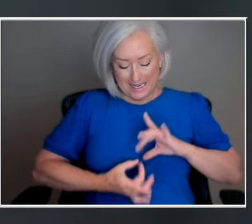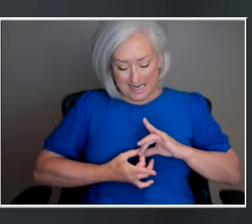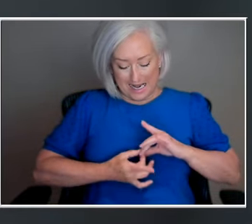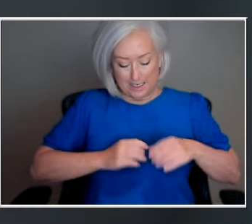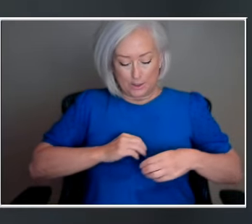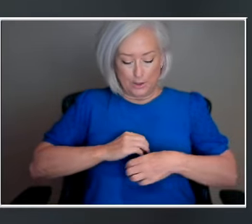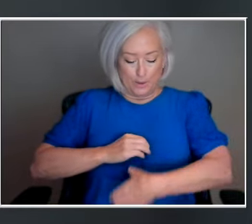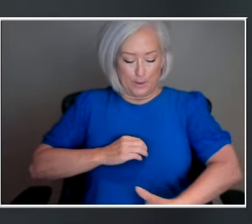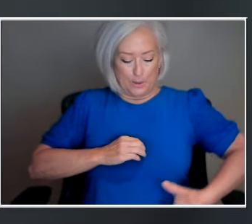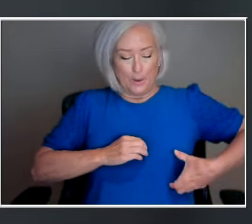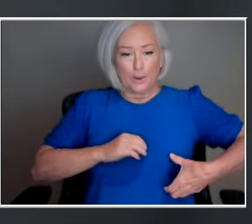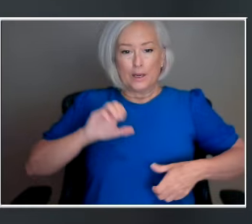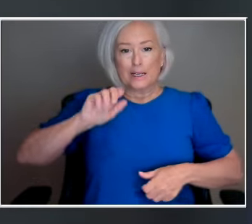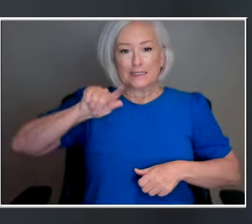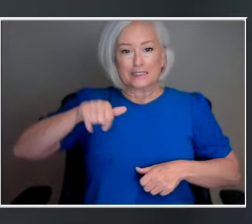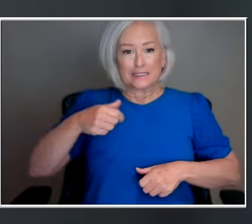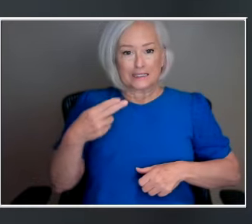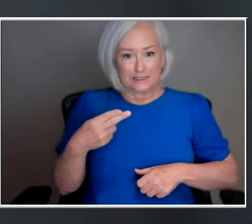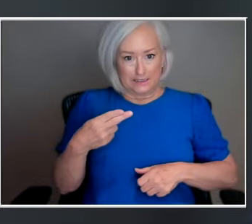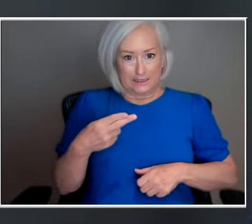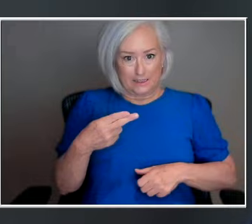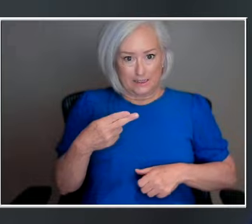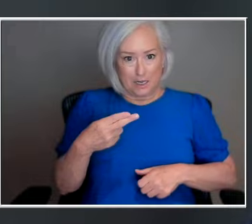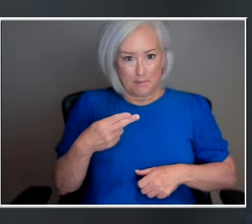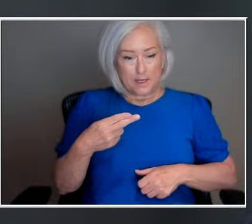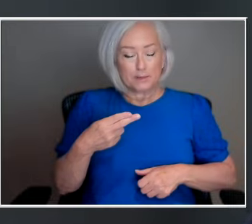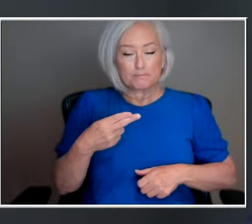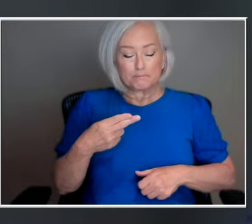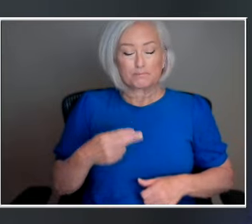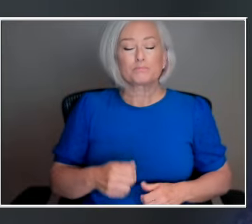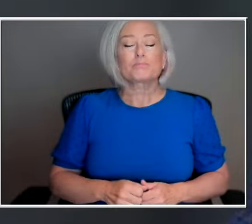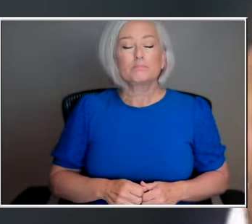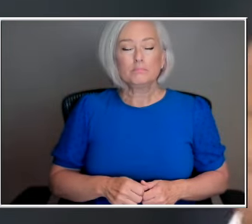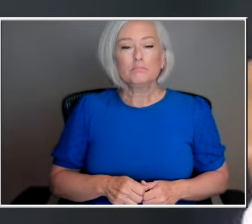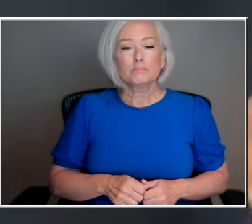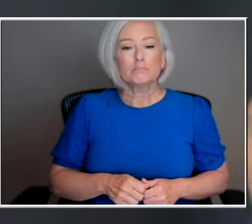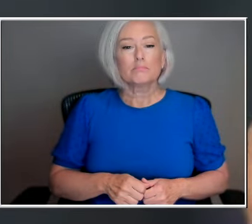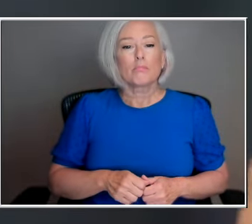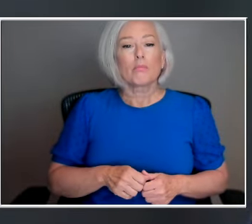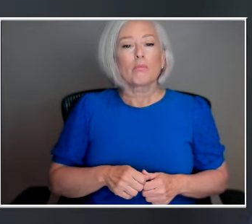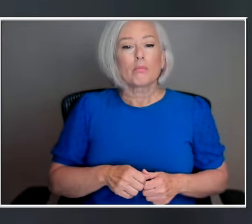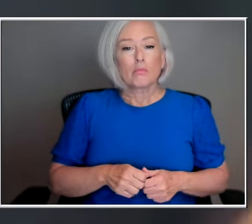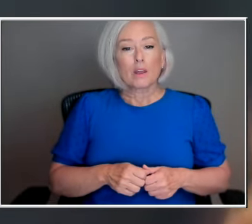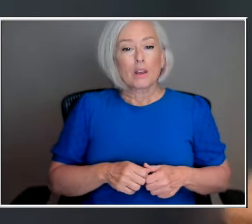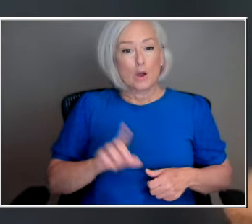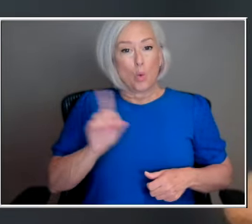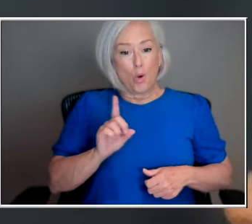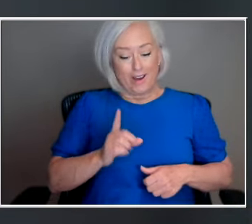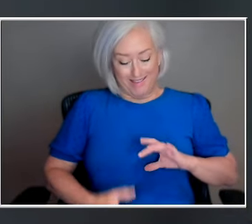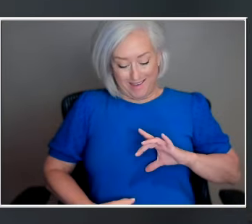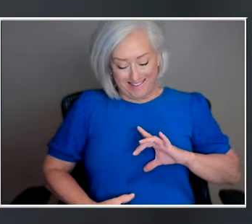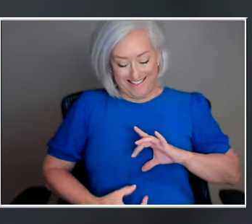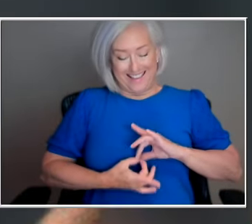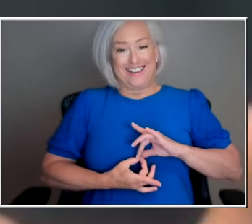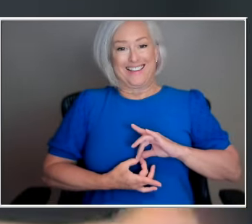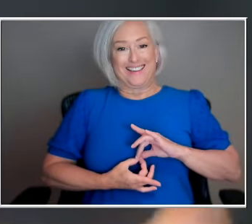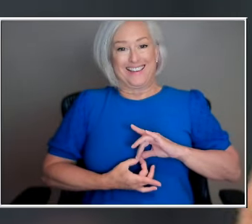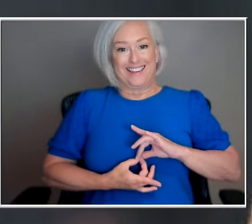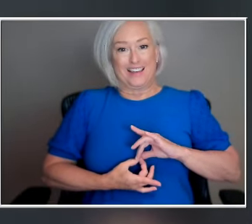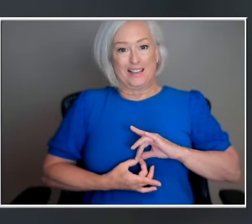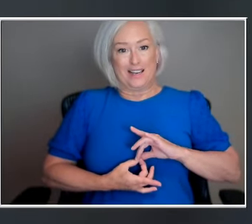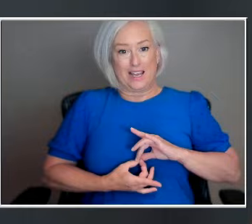the stomach, or also referred to as the gastric part of the body. And then right at the junction is the GE